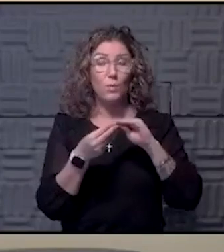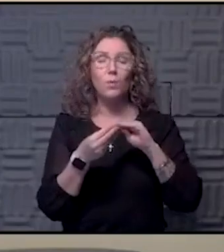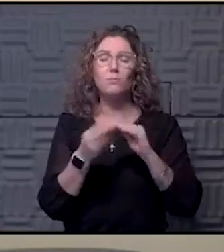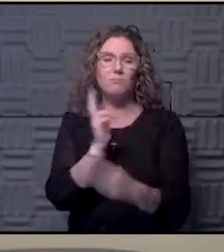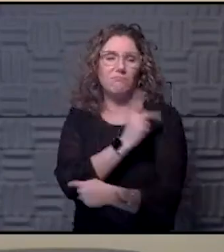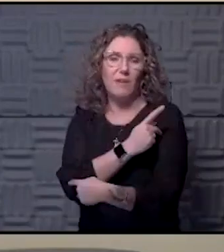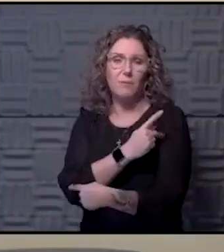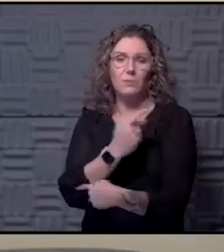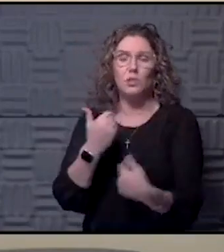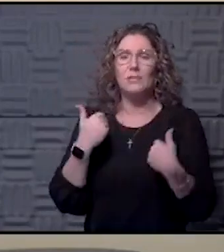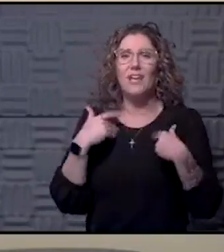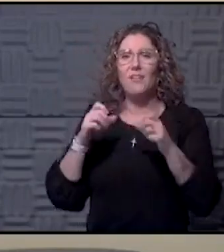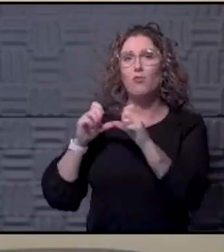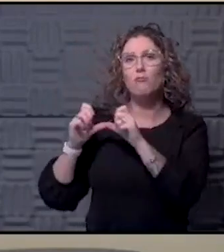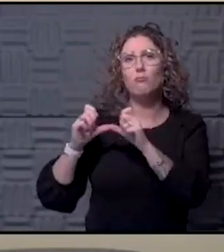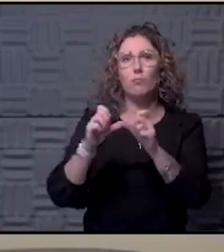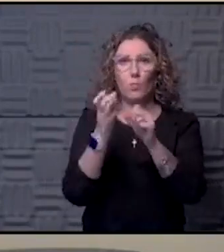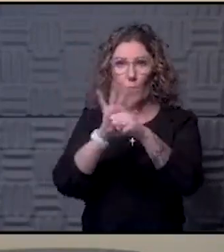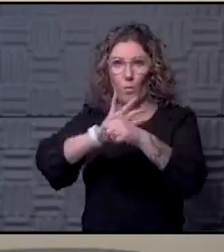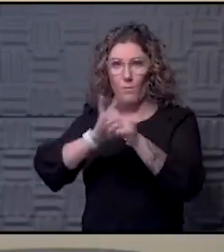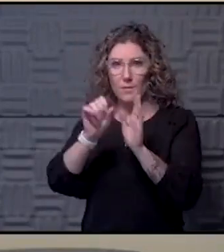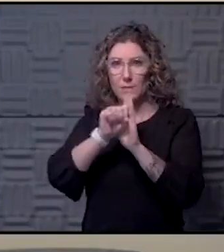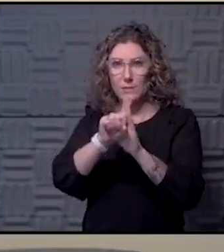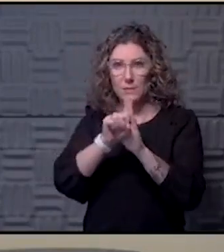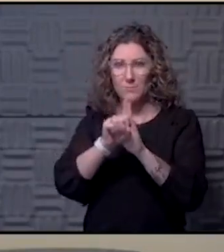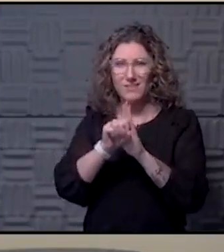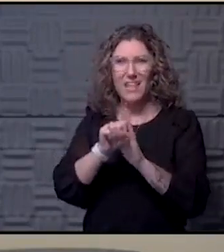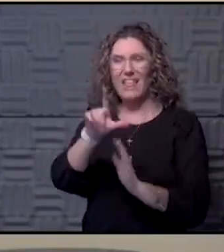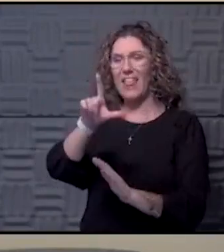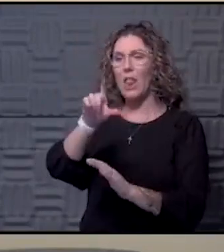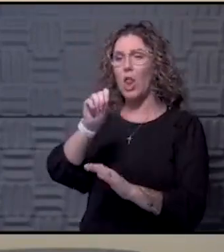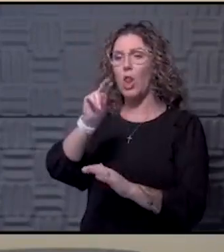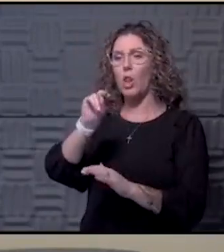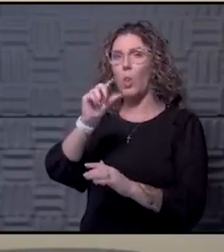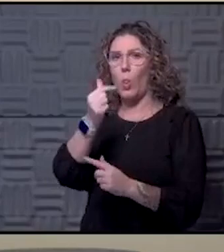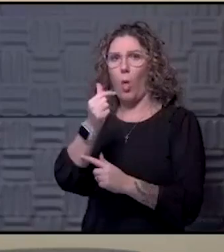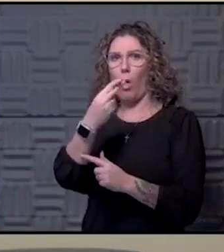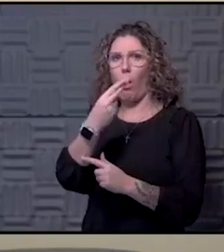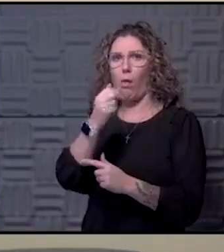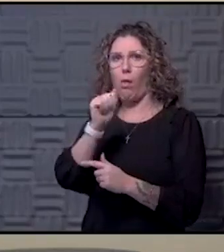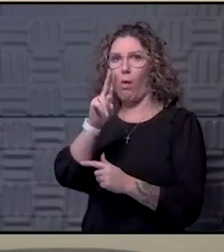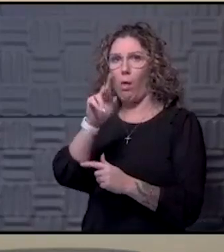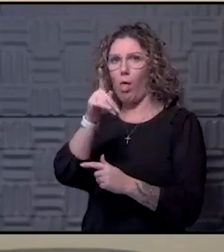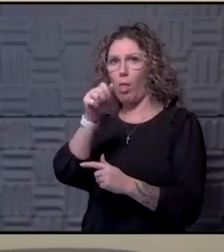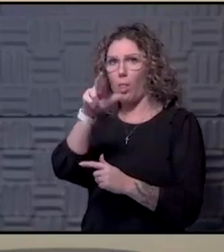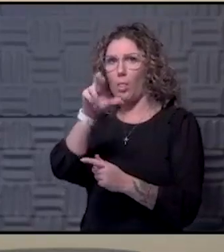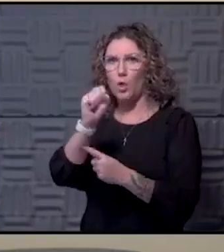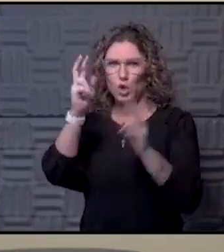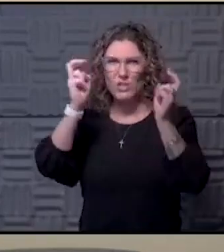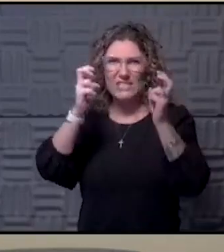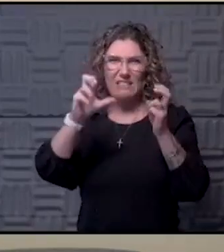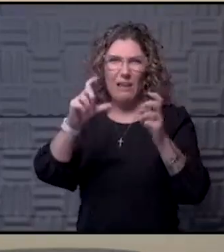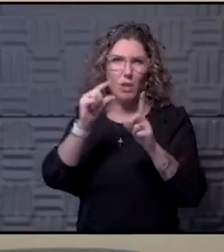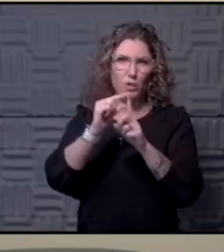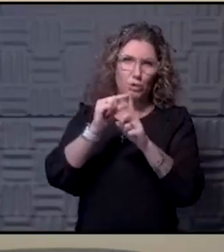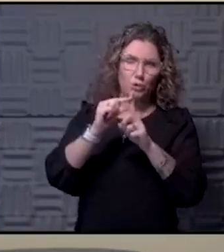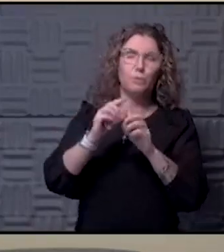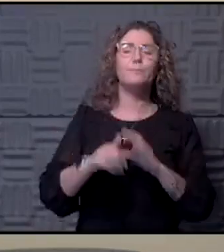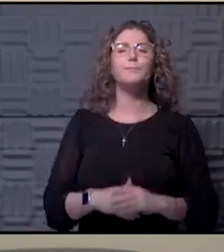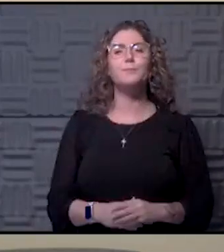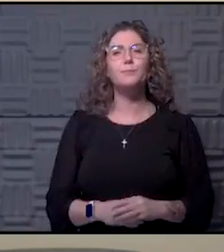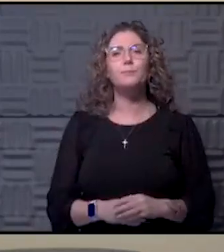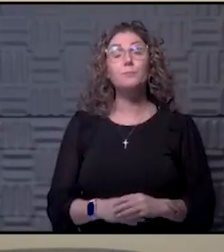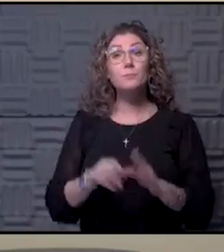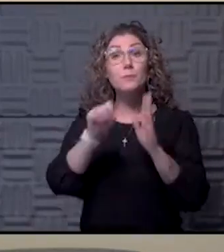say have chronic COVID symptoms. Our long haulers, I think, is a term that a lot of people are familiar with. The symptoms that